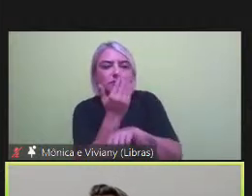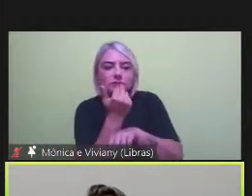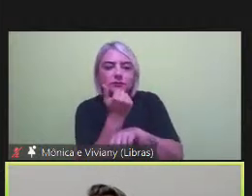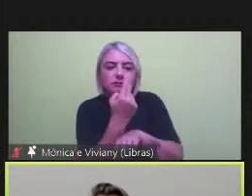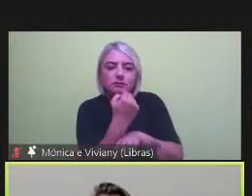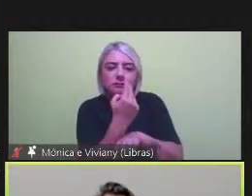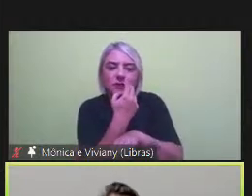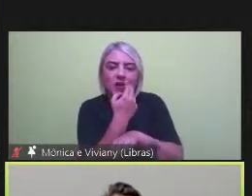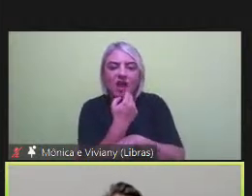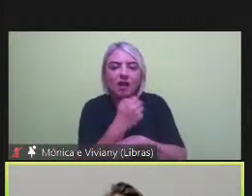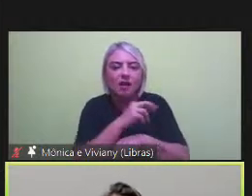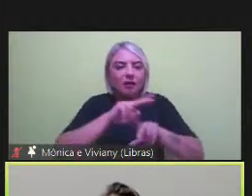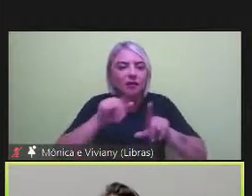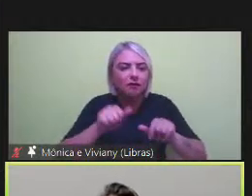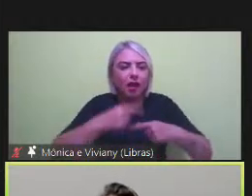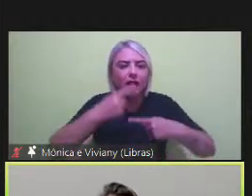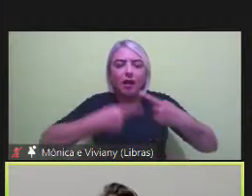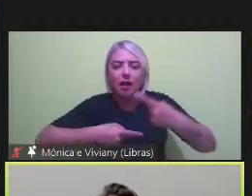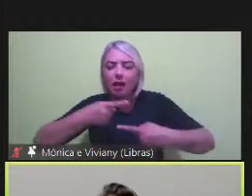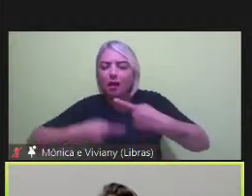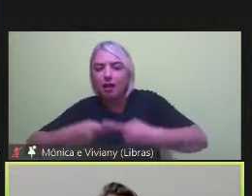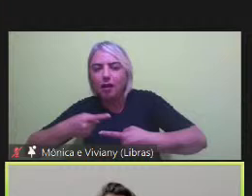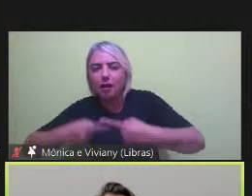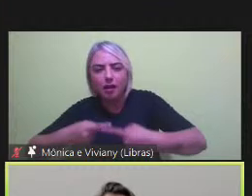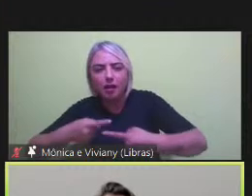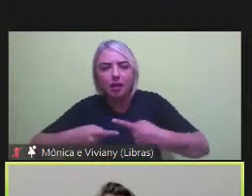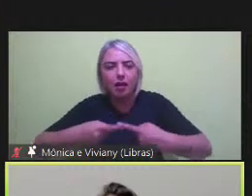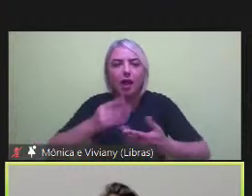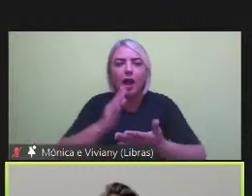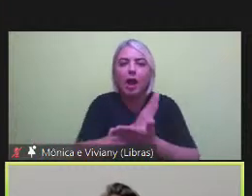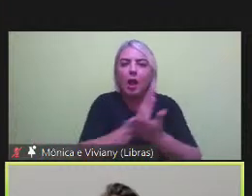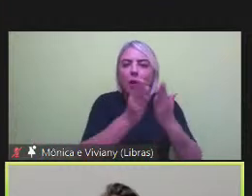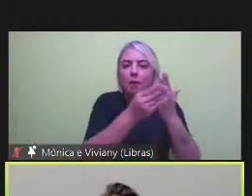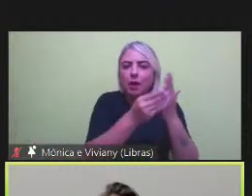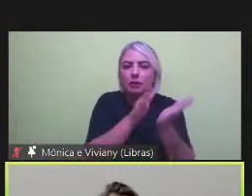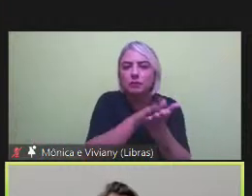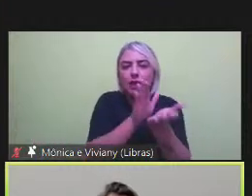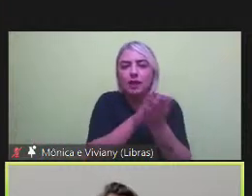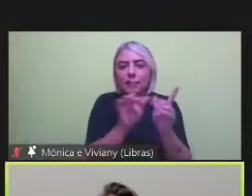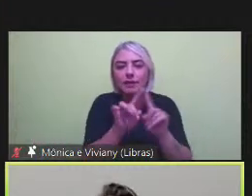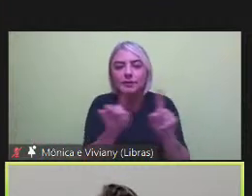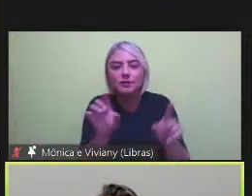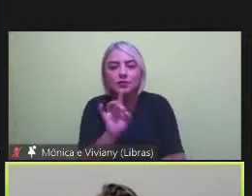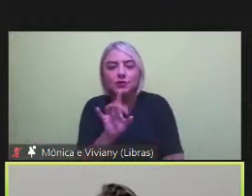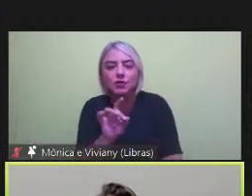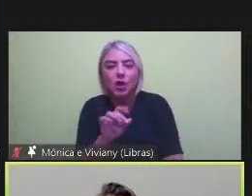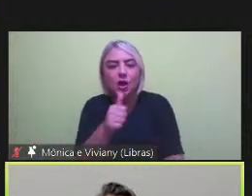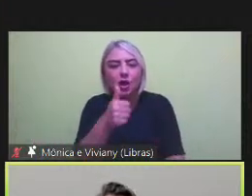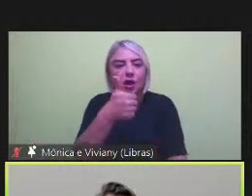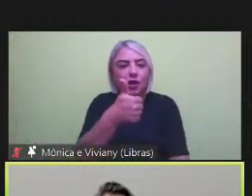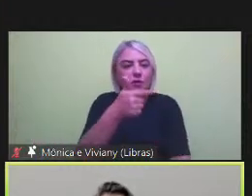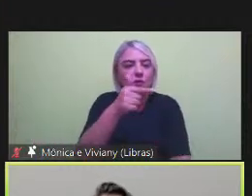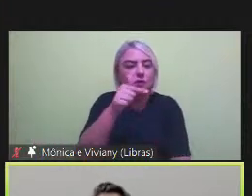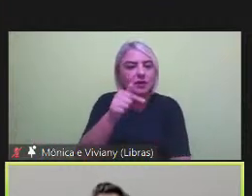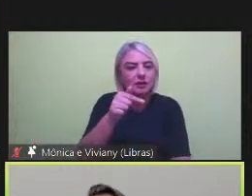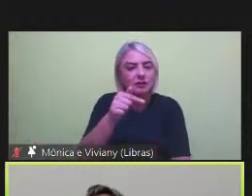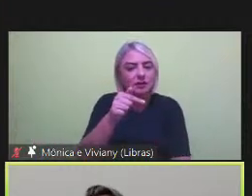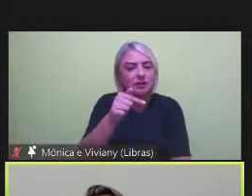of this vigilance. There were many discussions, there were manuals. However,